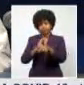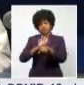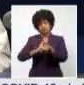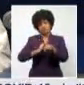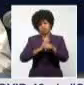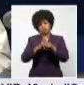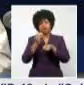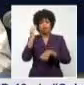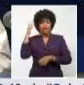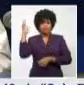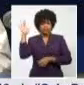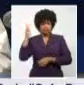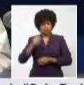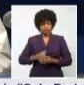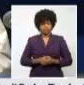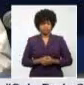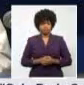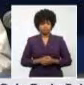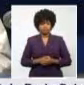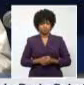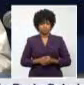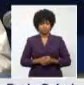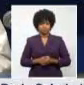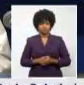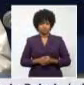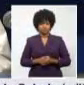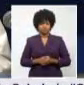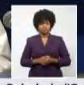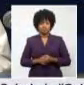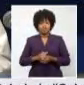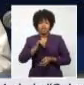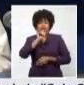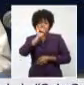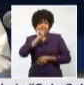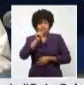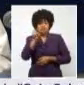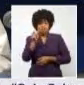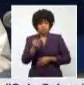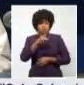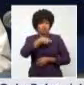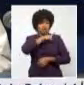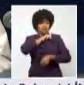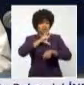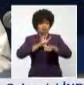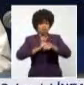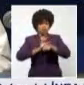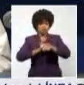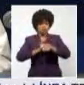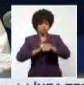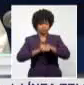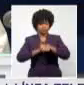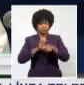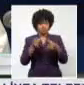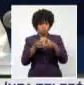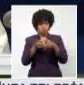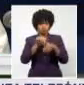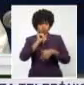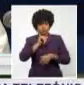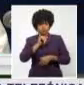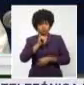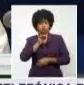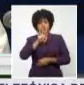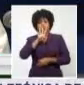Of the 6 cases diagnosed, 4, that is 67%, are